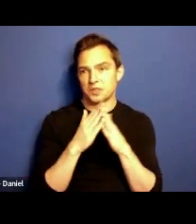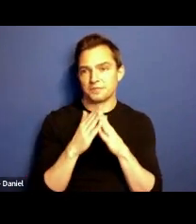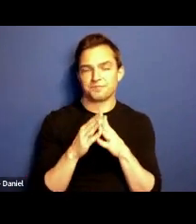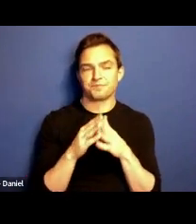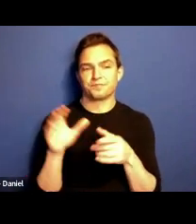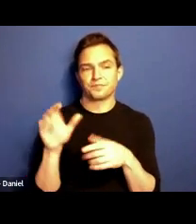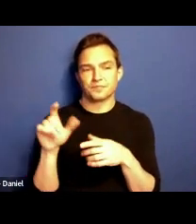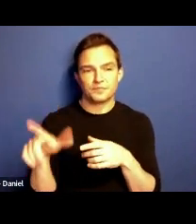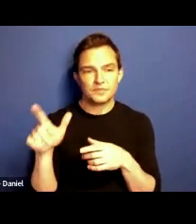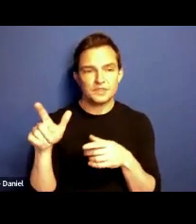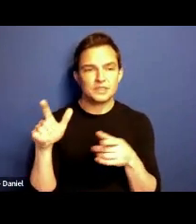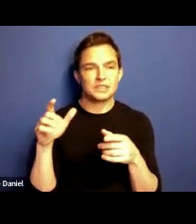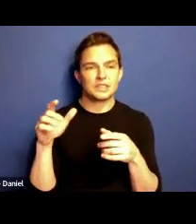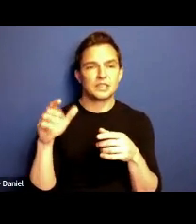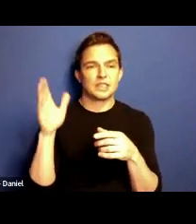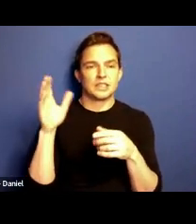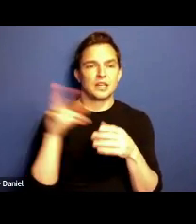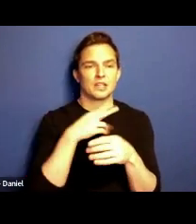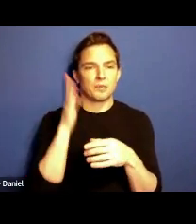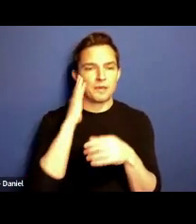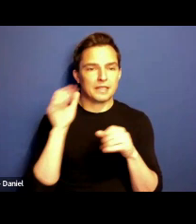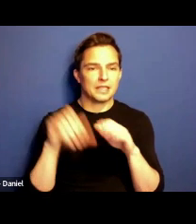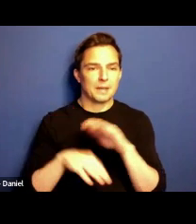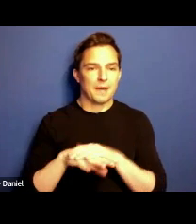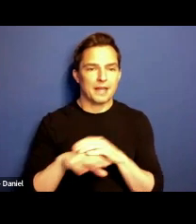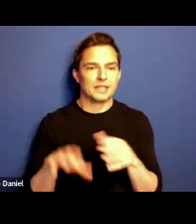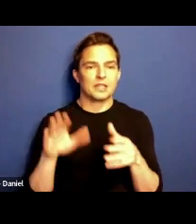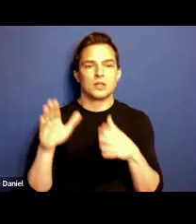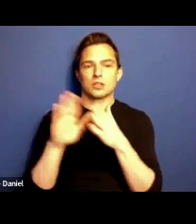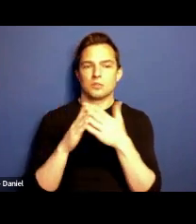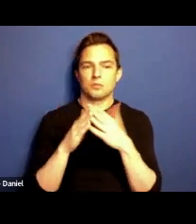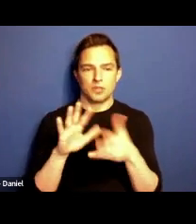we already saw. Community crisis bed capacity utilization,